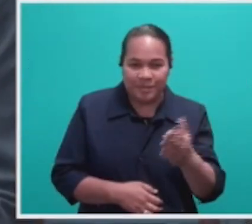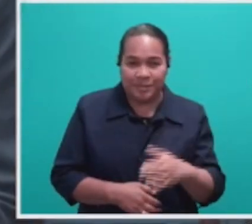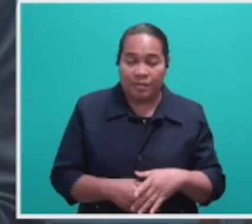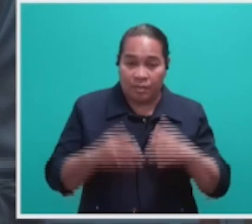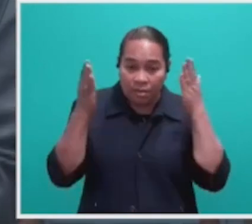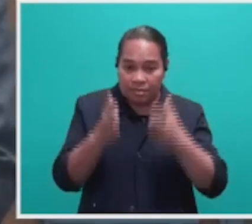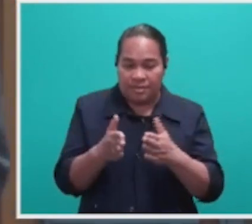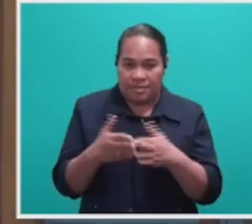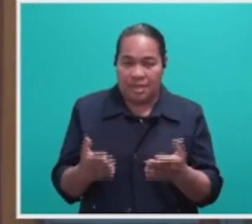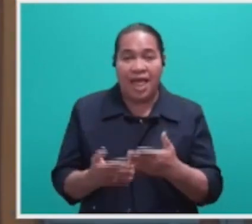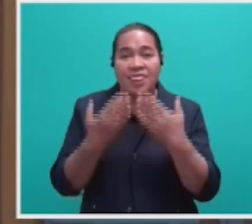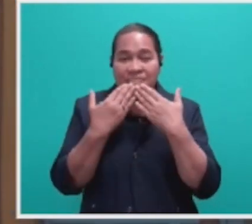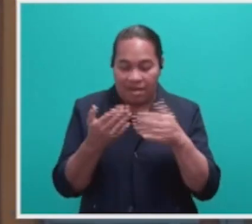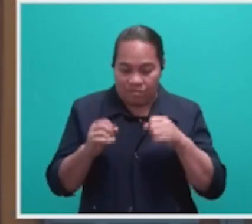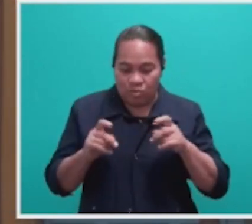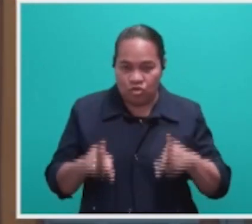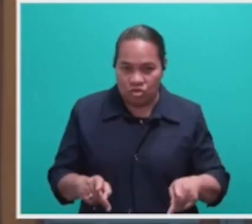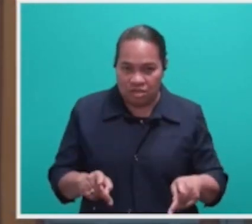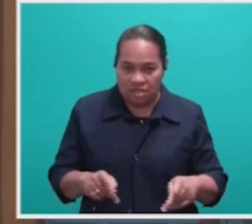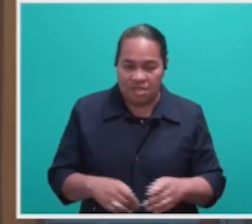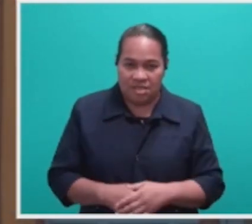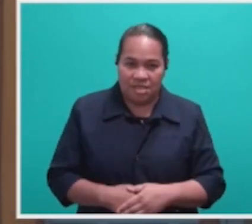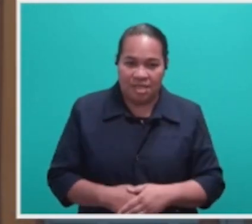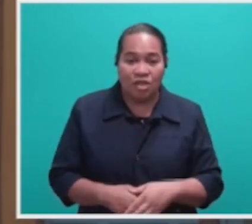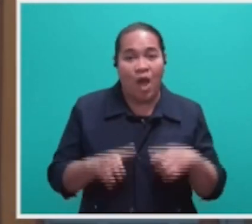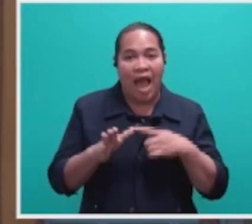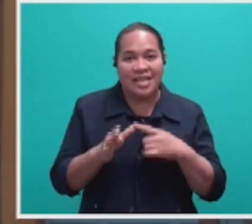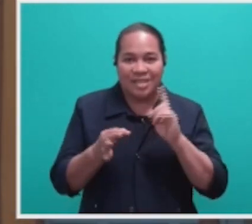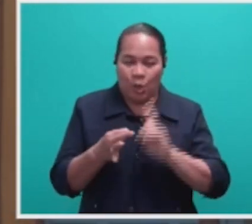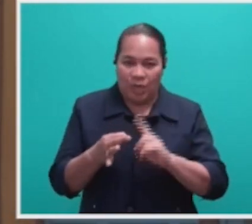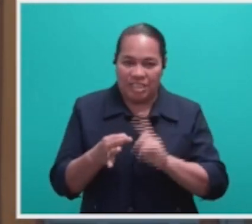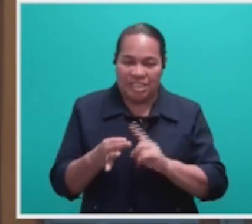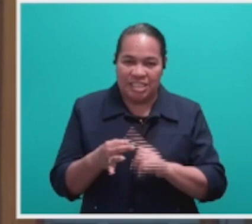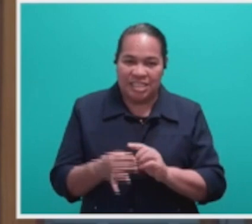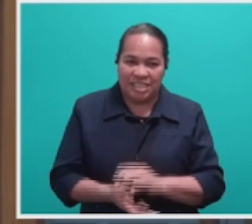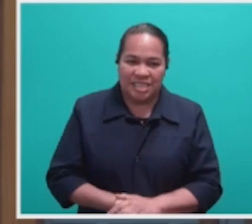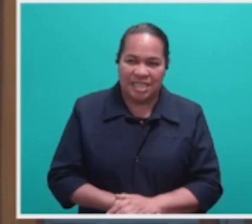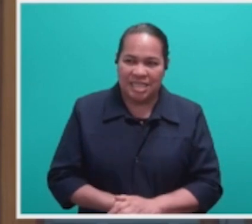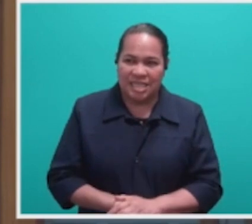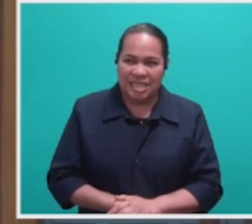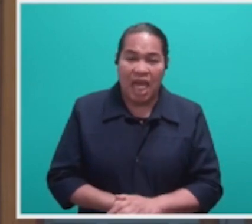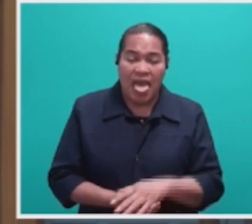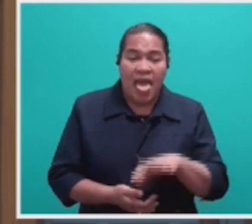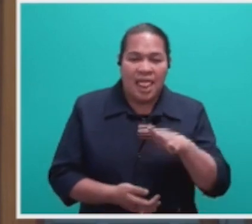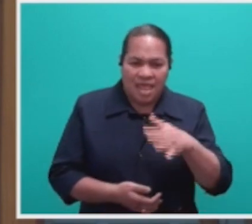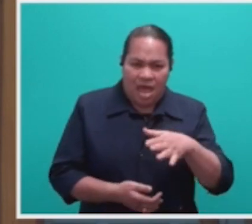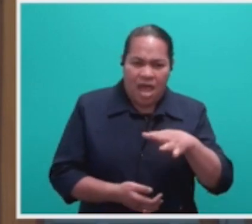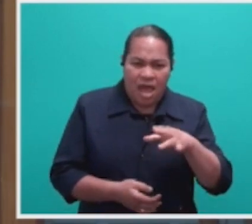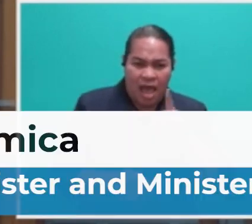Mr. Speaker, sir, thank you for this opportunity to answer the question. The scam task force was